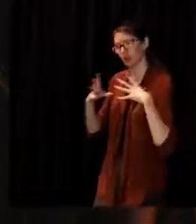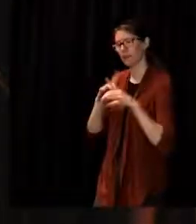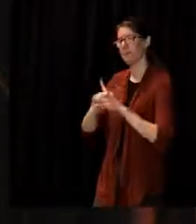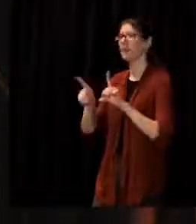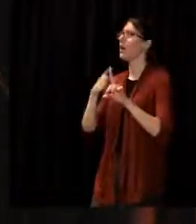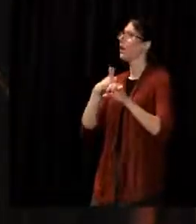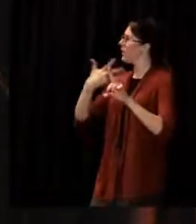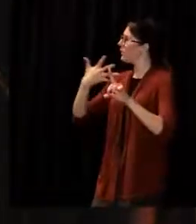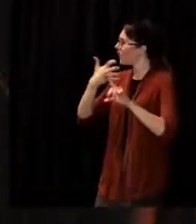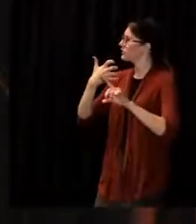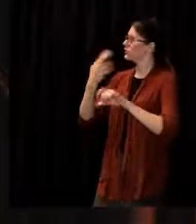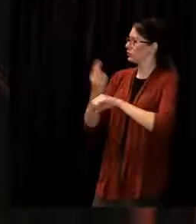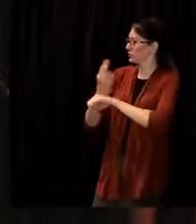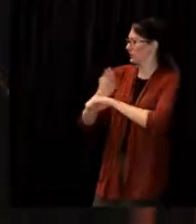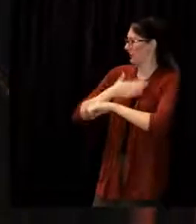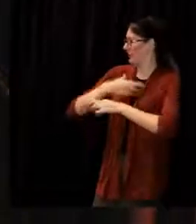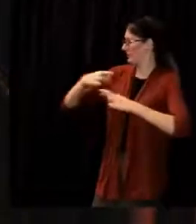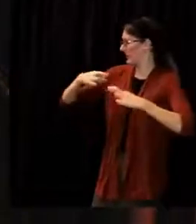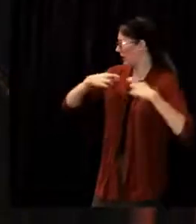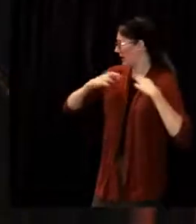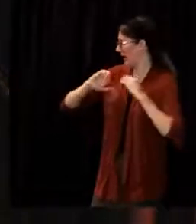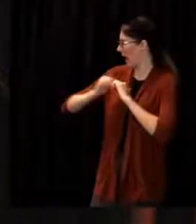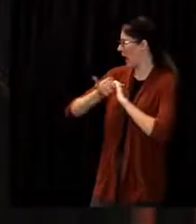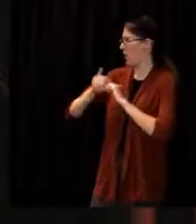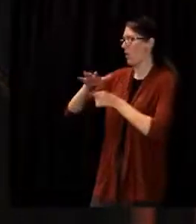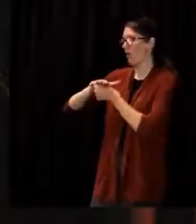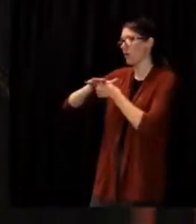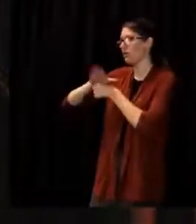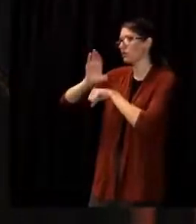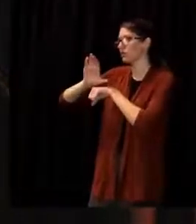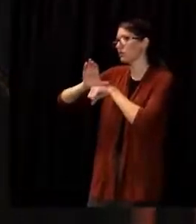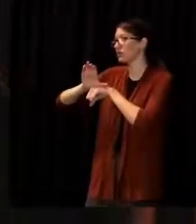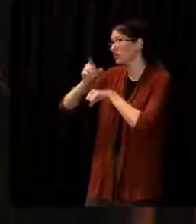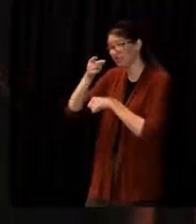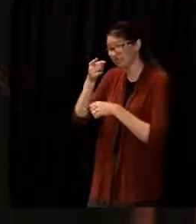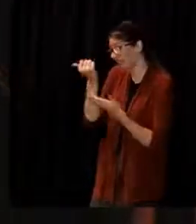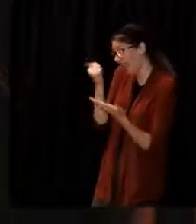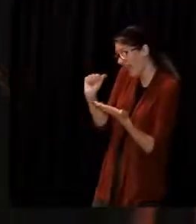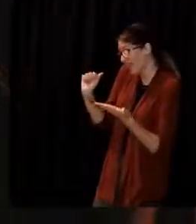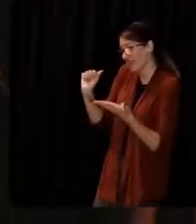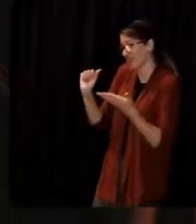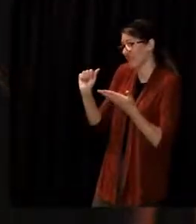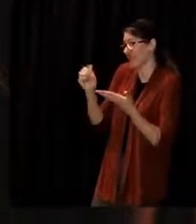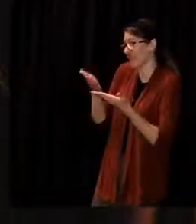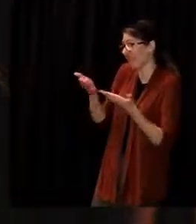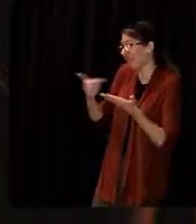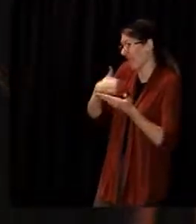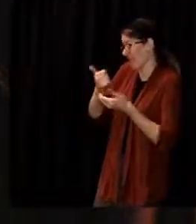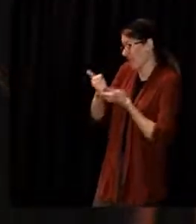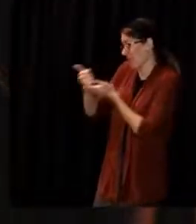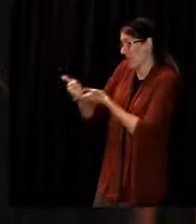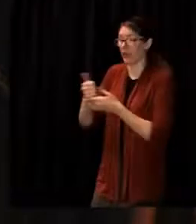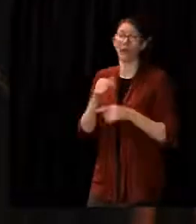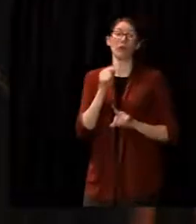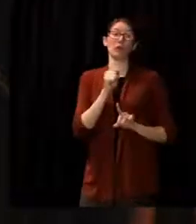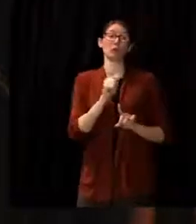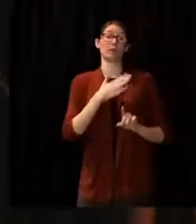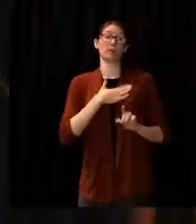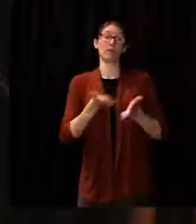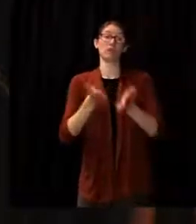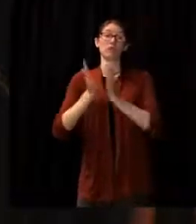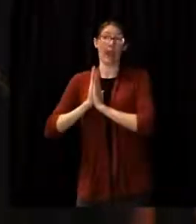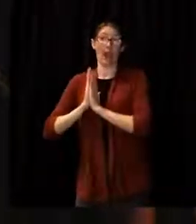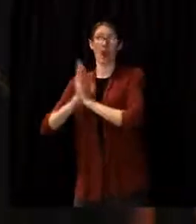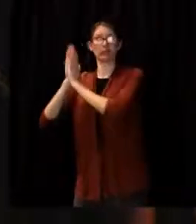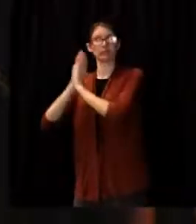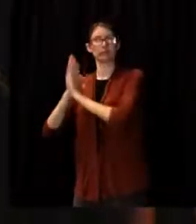it for the local church. Do you have any direction for me? And I said, you, my friend, are the answer to my prayer, because I can use your